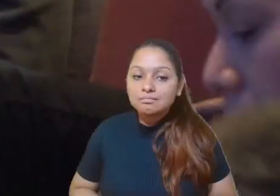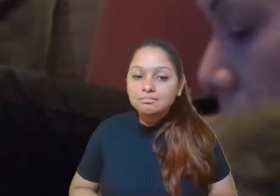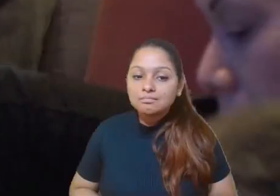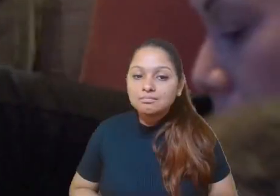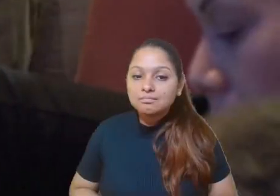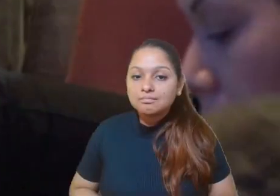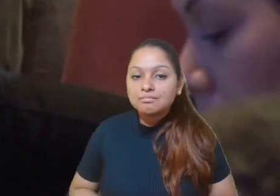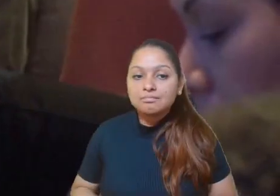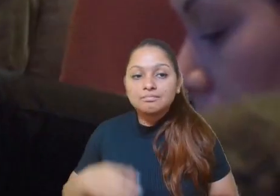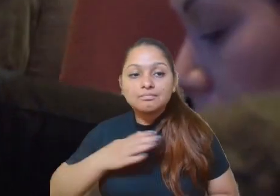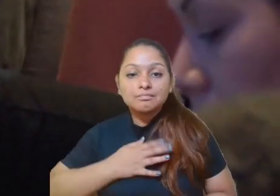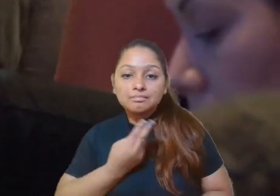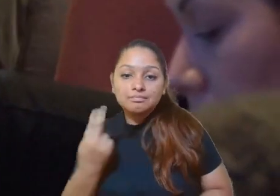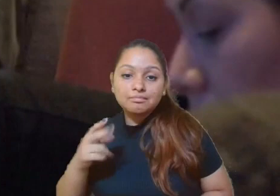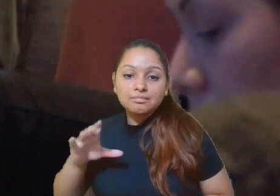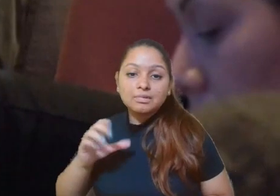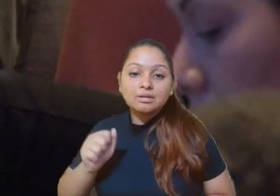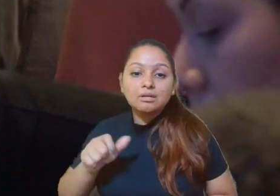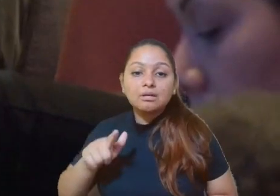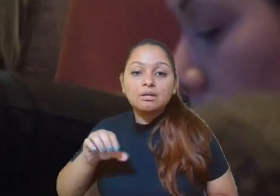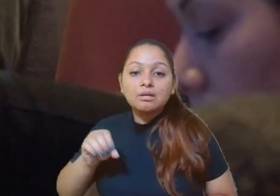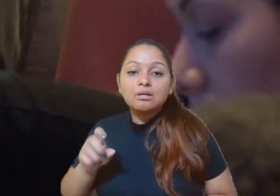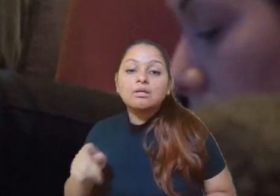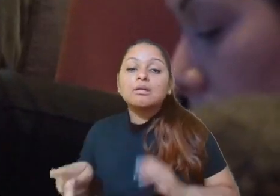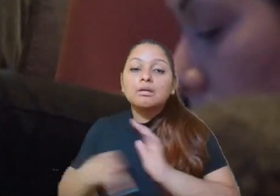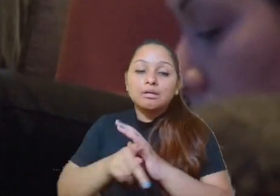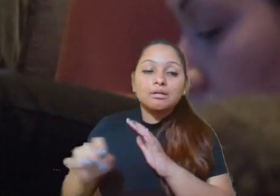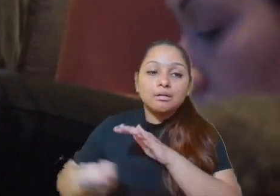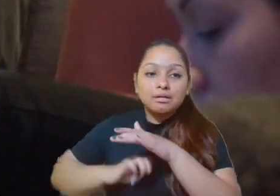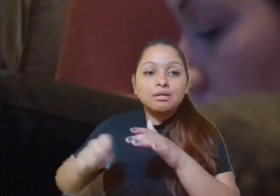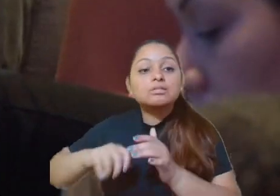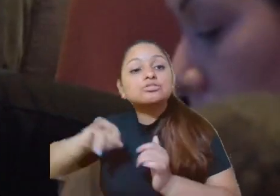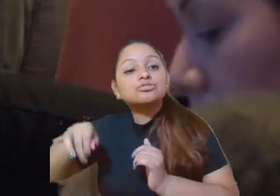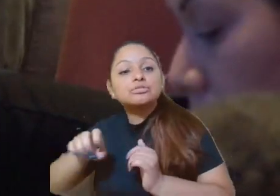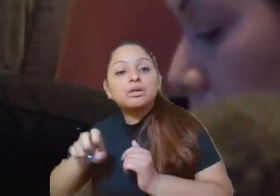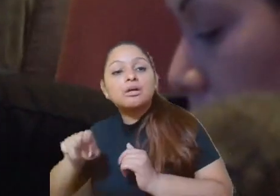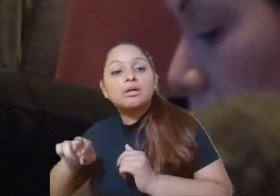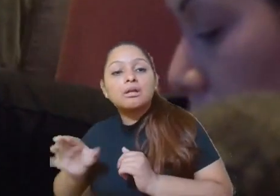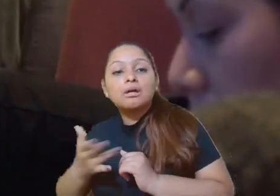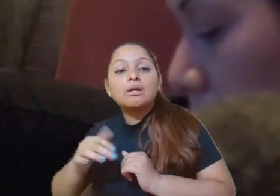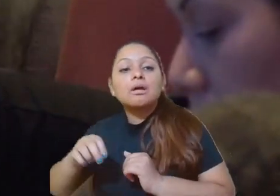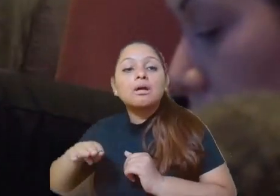Hi, my name is Carlos. I'm from Gerabytes. I work